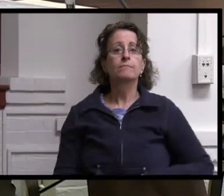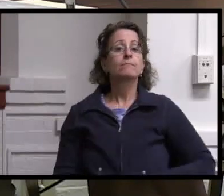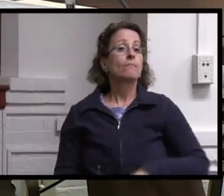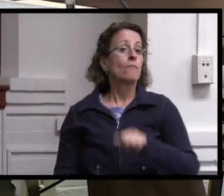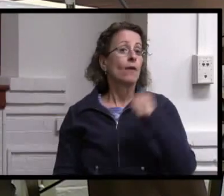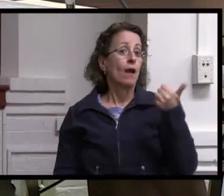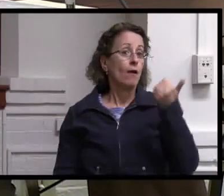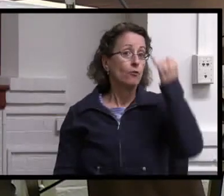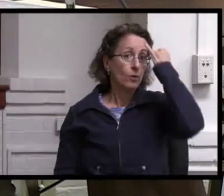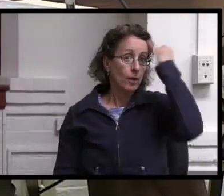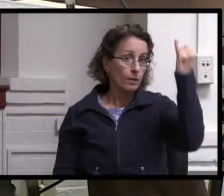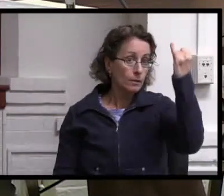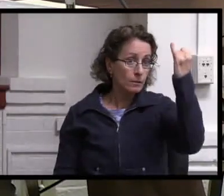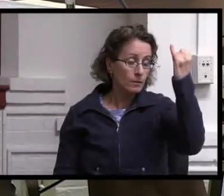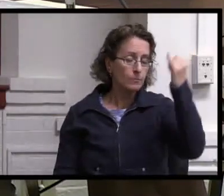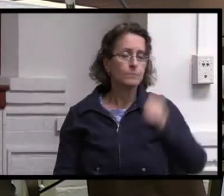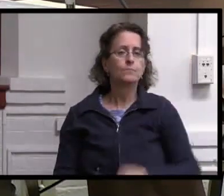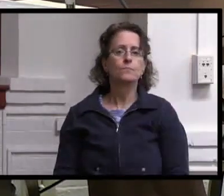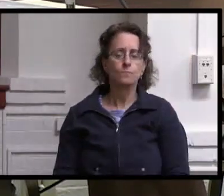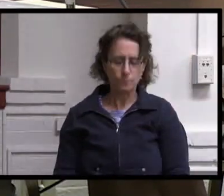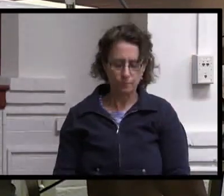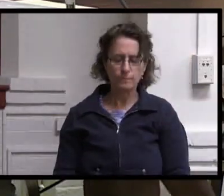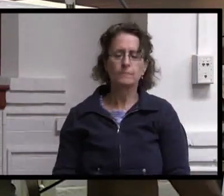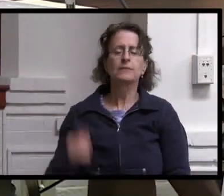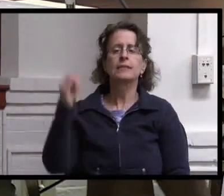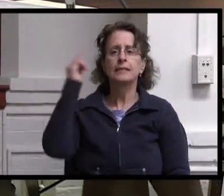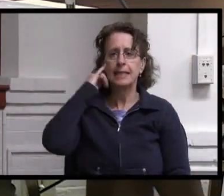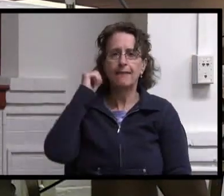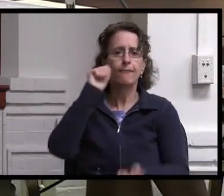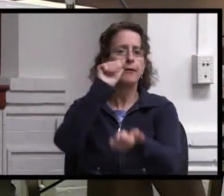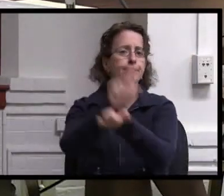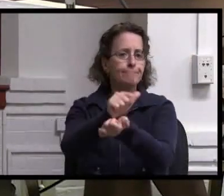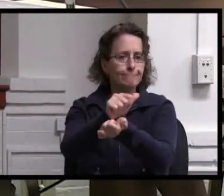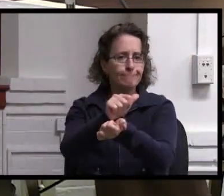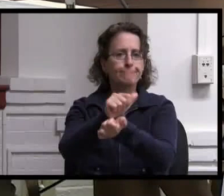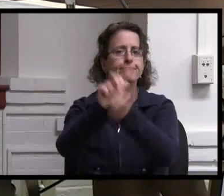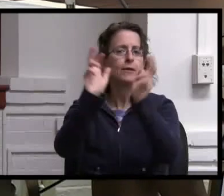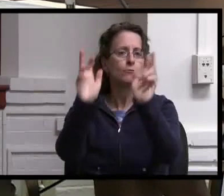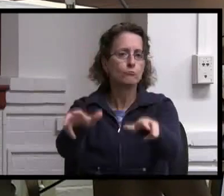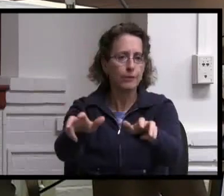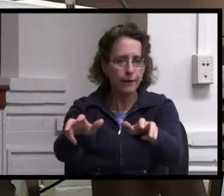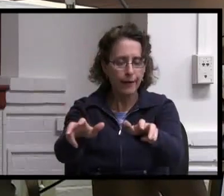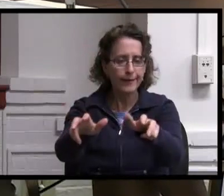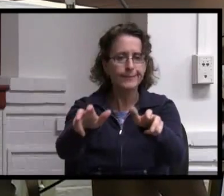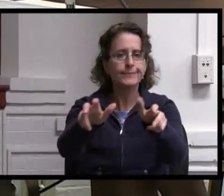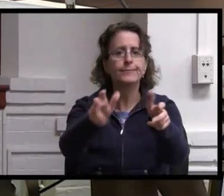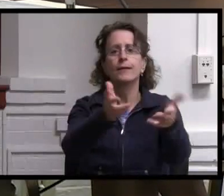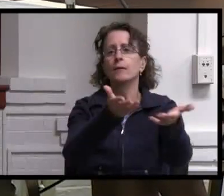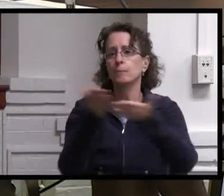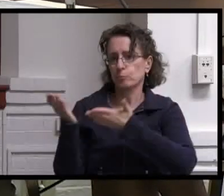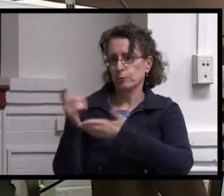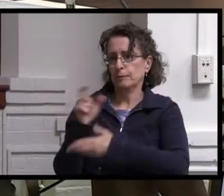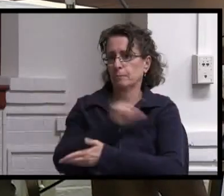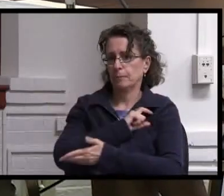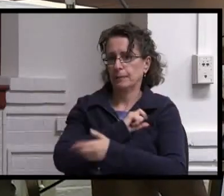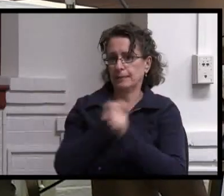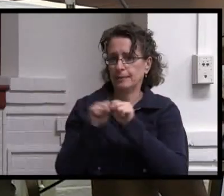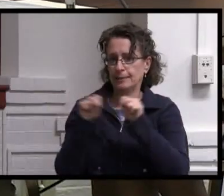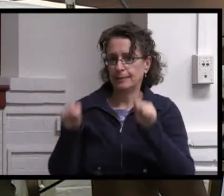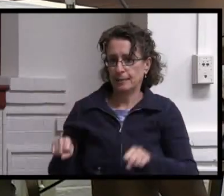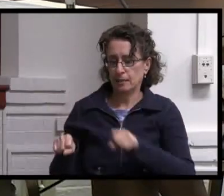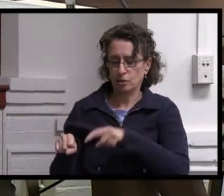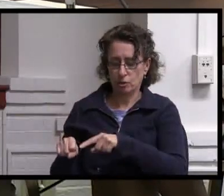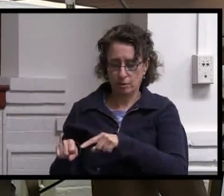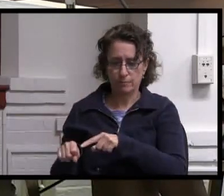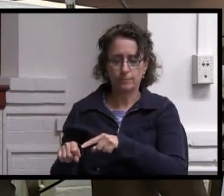is when we do make arrests and bring people down to the police station, we can have them fill